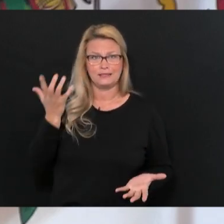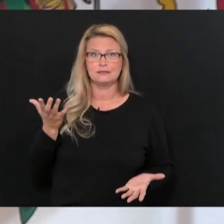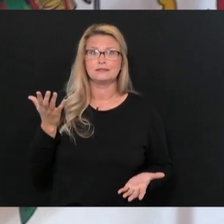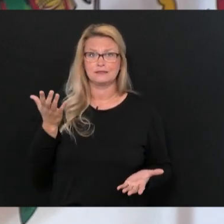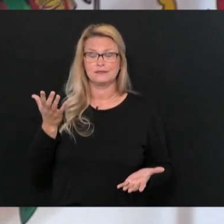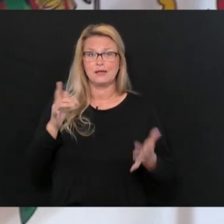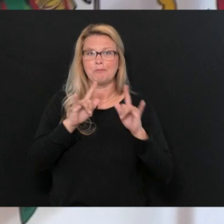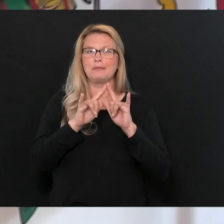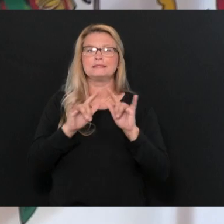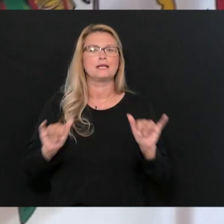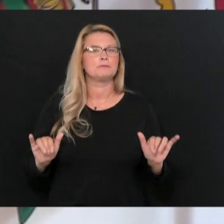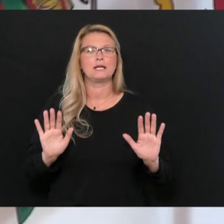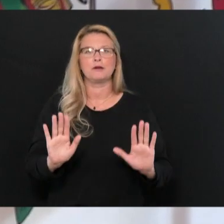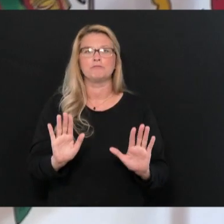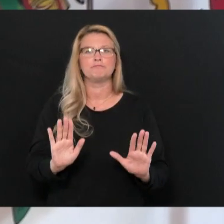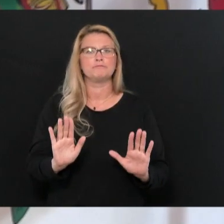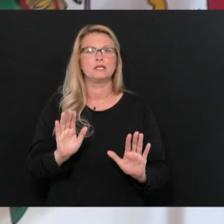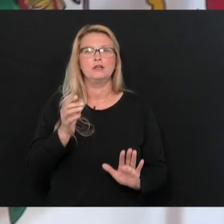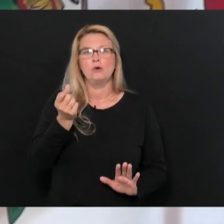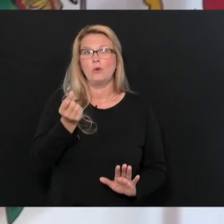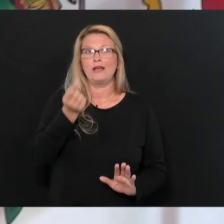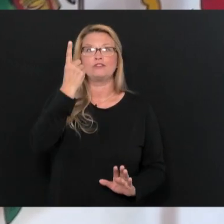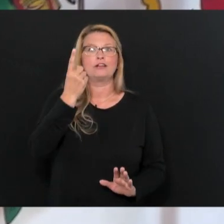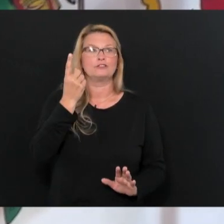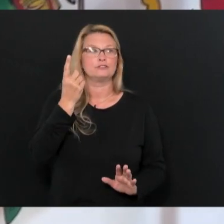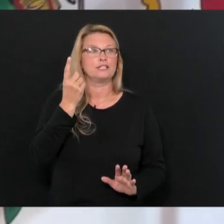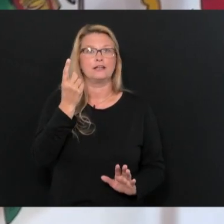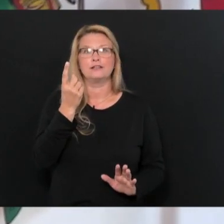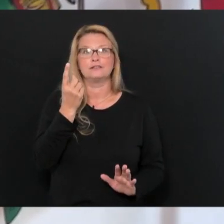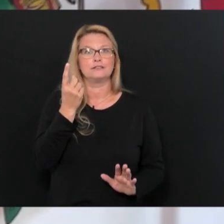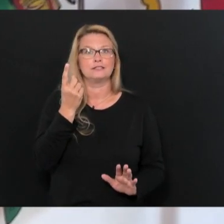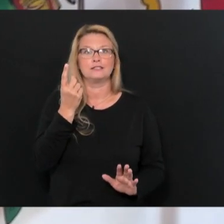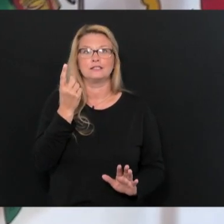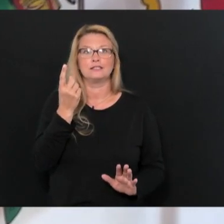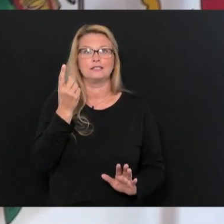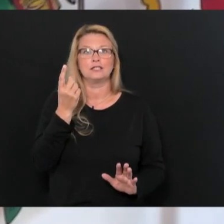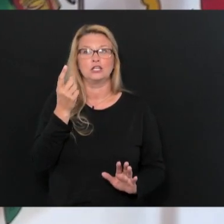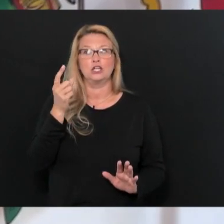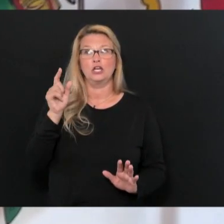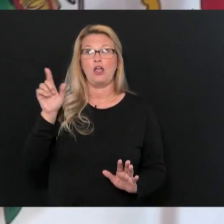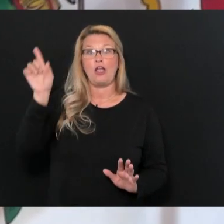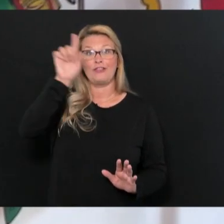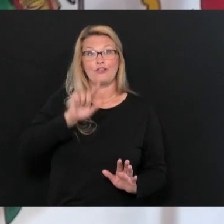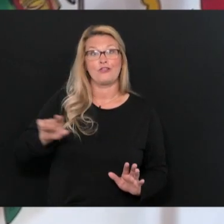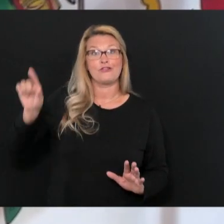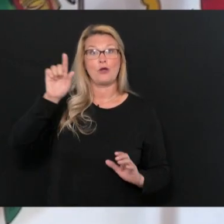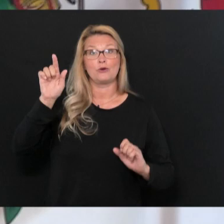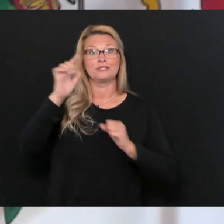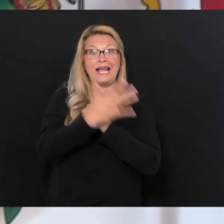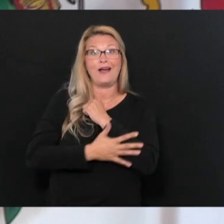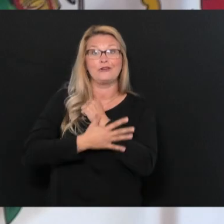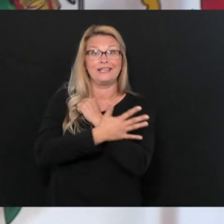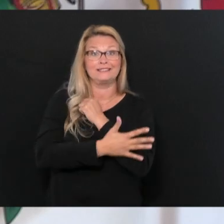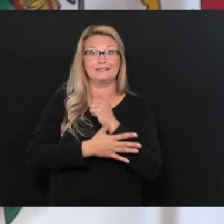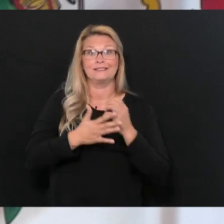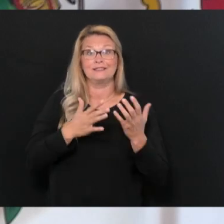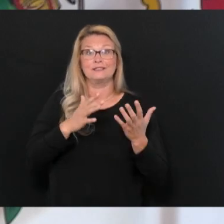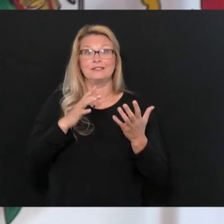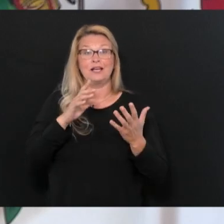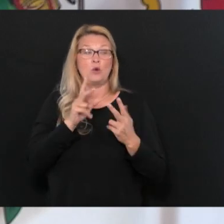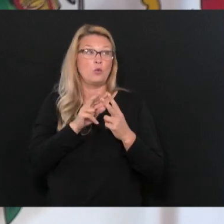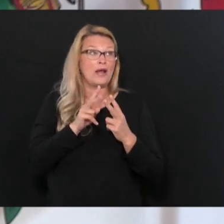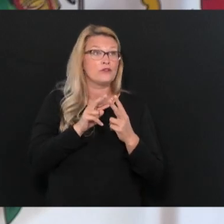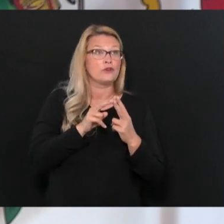time, you've got to know just this, that in those counties, whether you